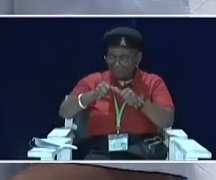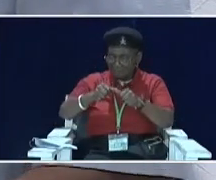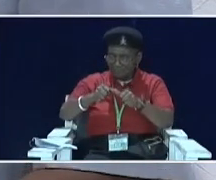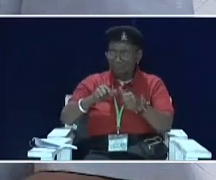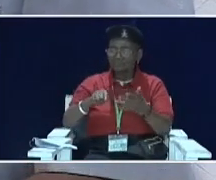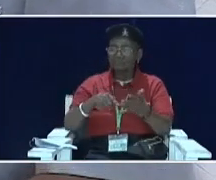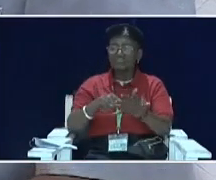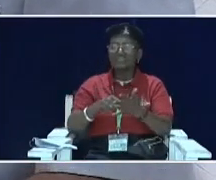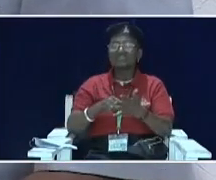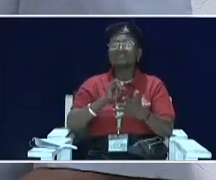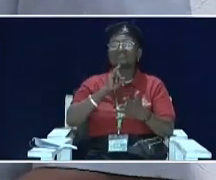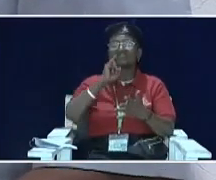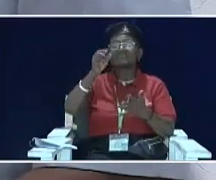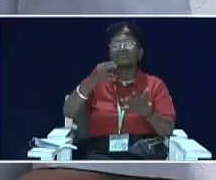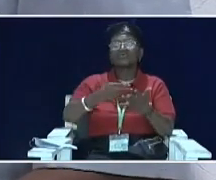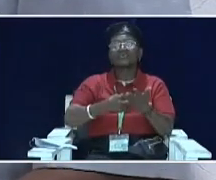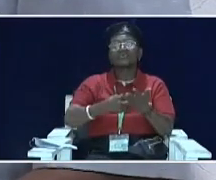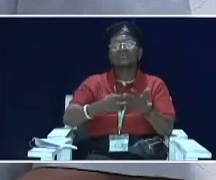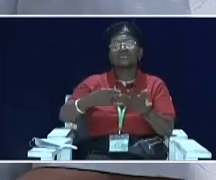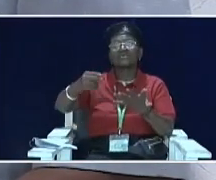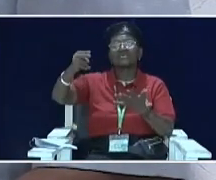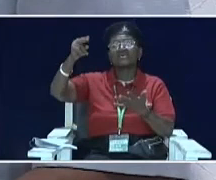this is a Holy Ghost service.